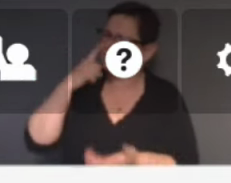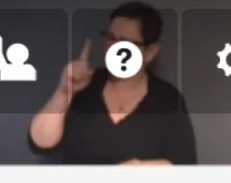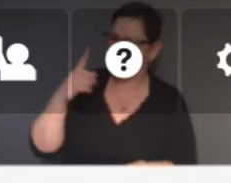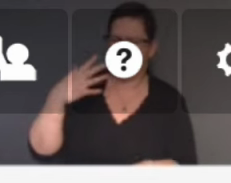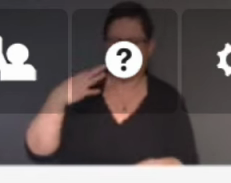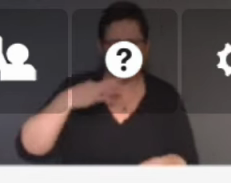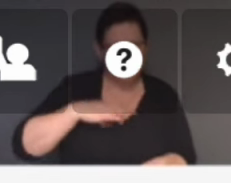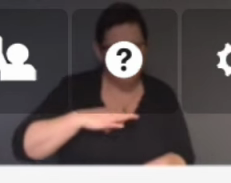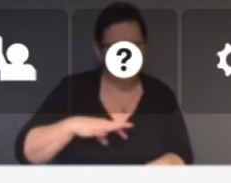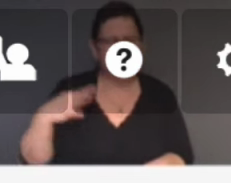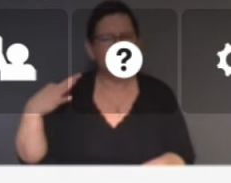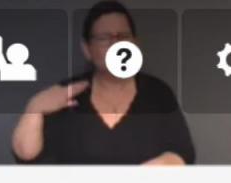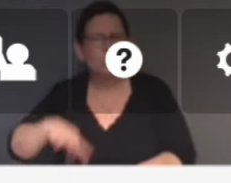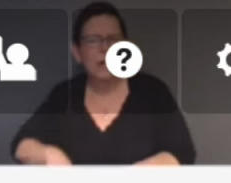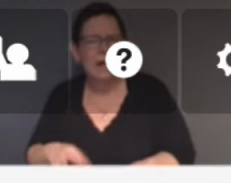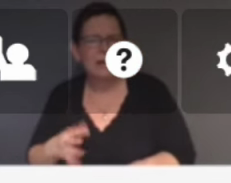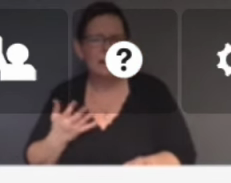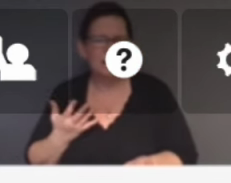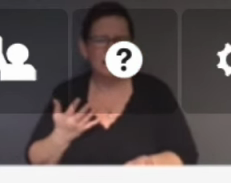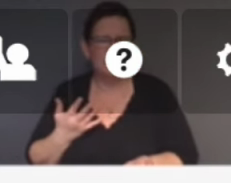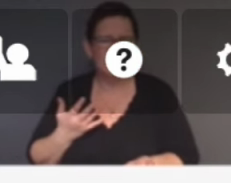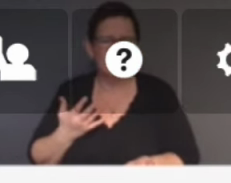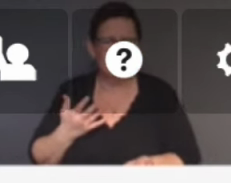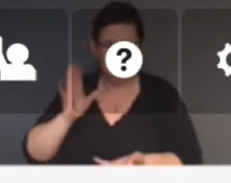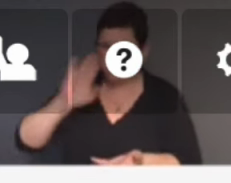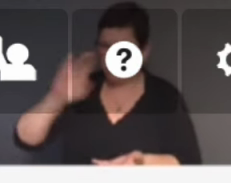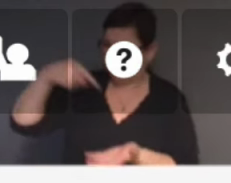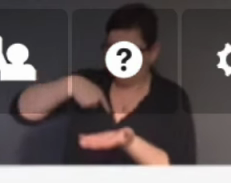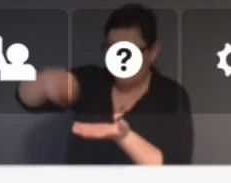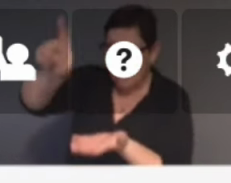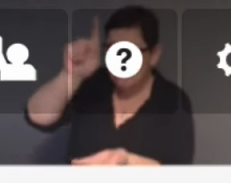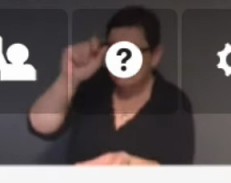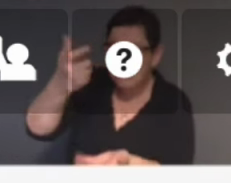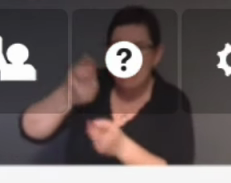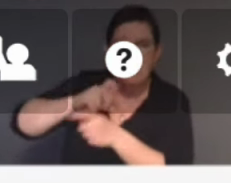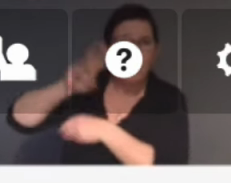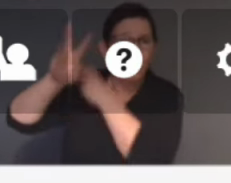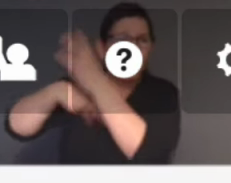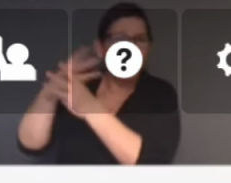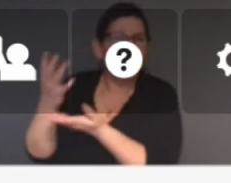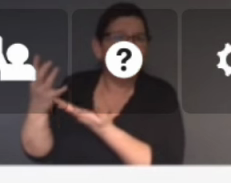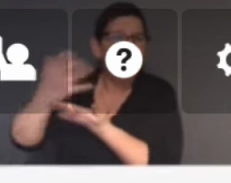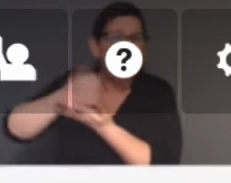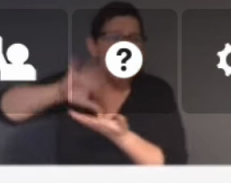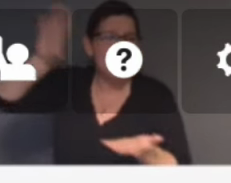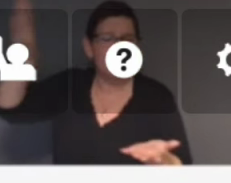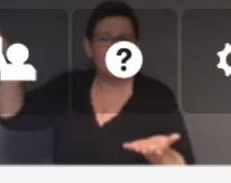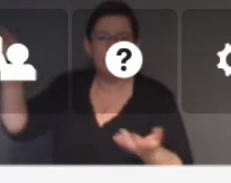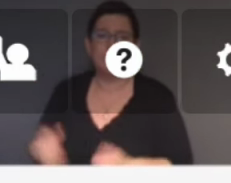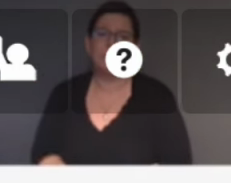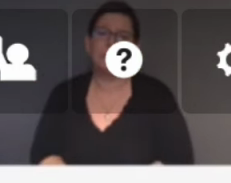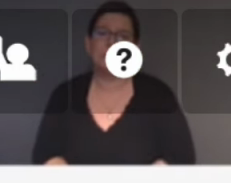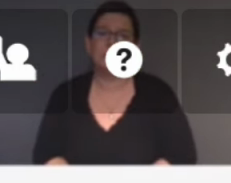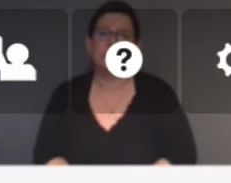The answer is no. You will not be taxed on the foreign income information you provide on your statement of income.